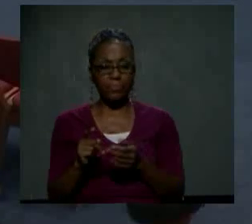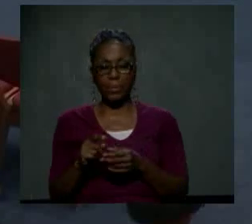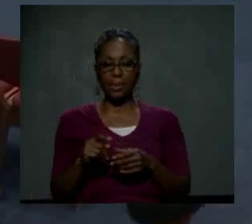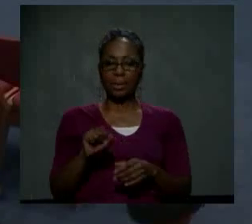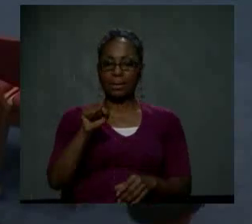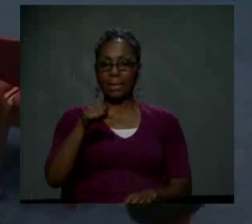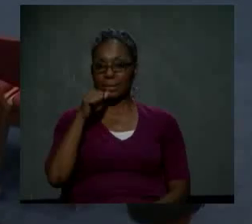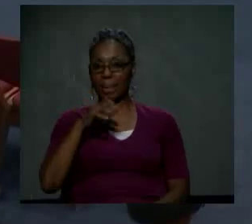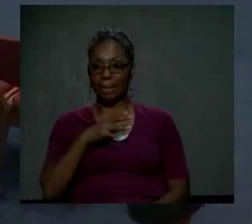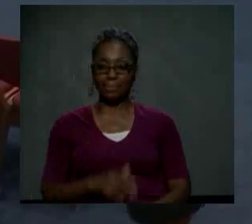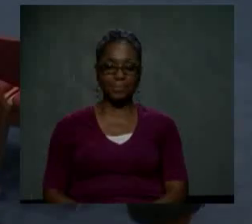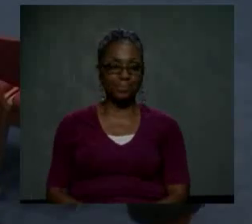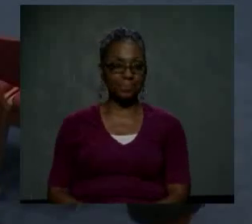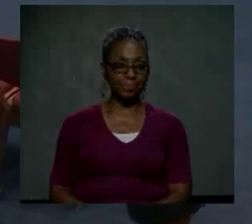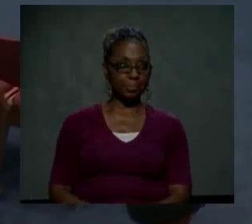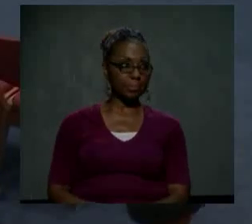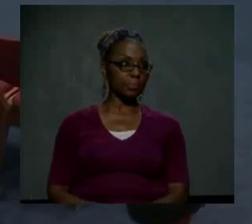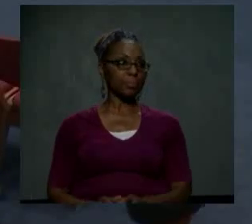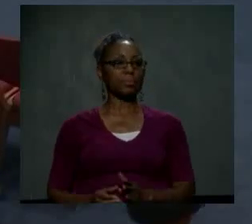ma'am.